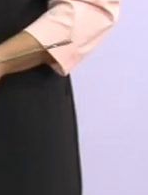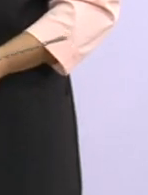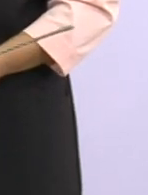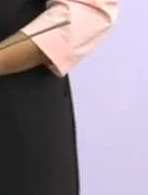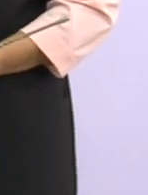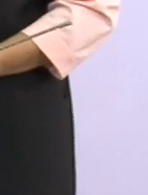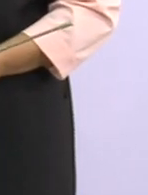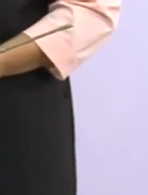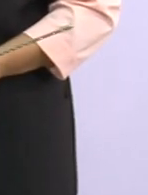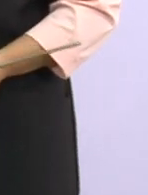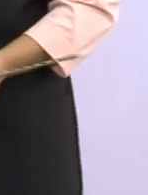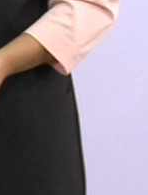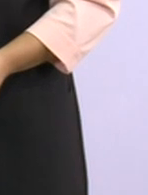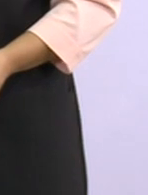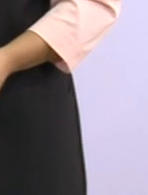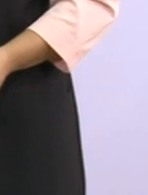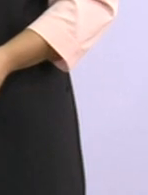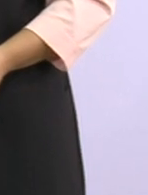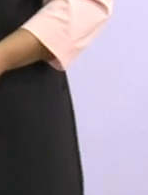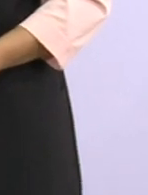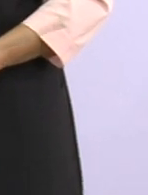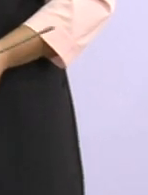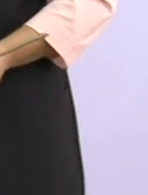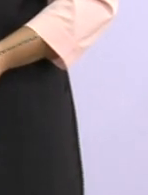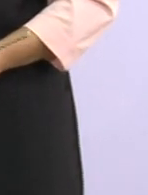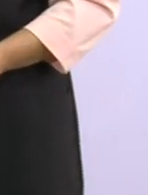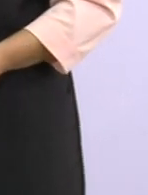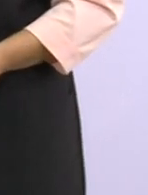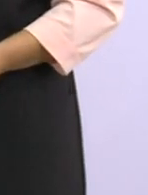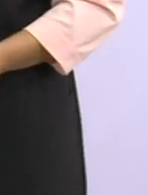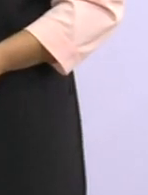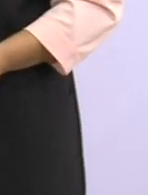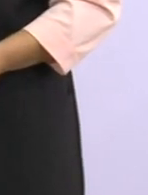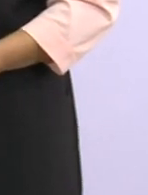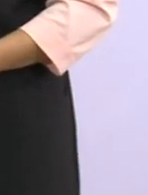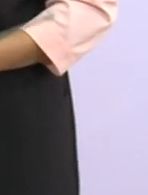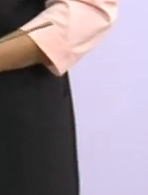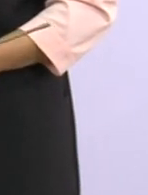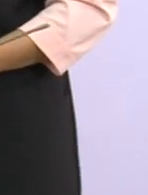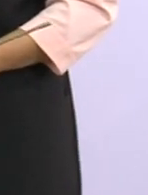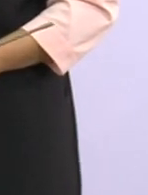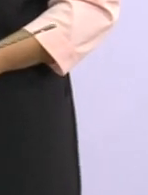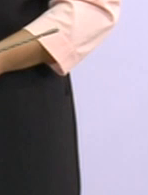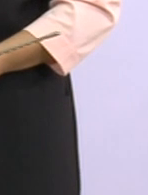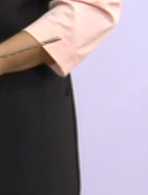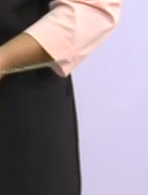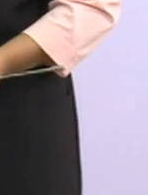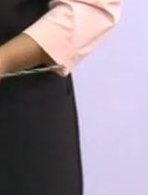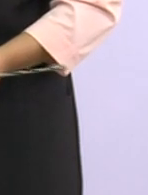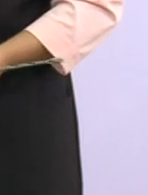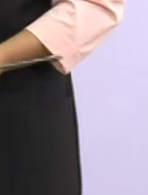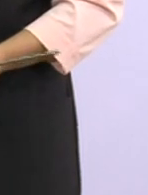2009. Right you are. How much did the stadium cost? And the answer